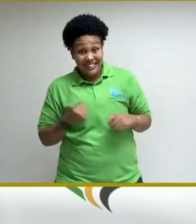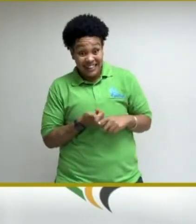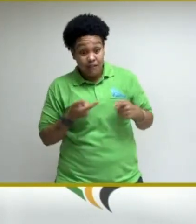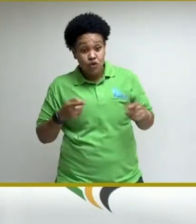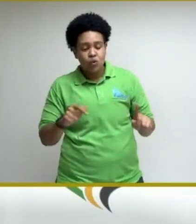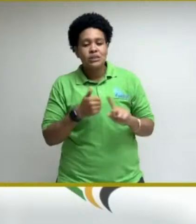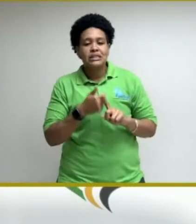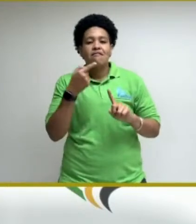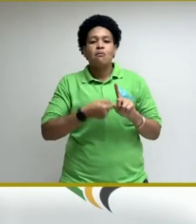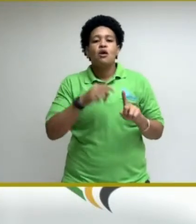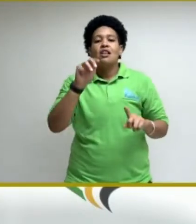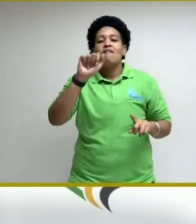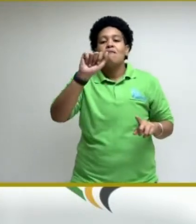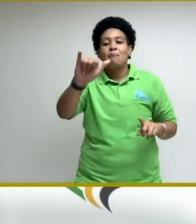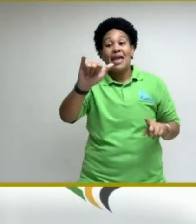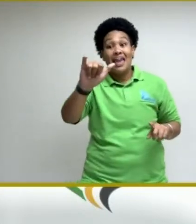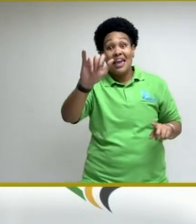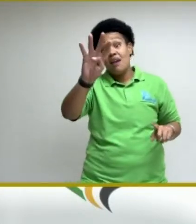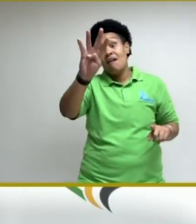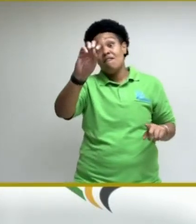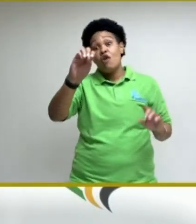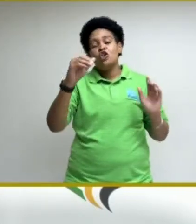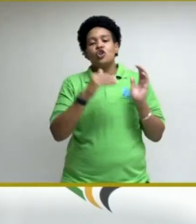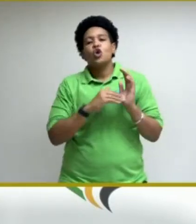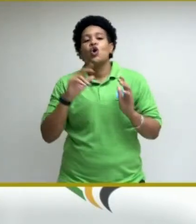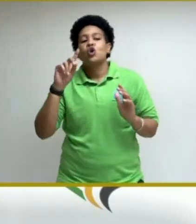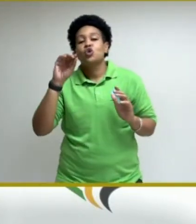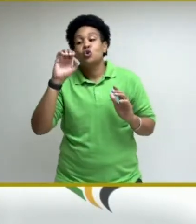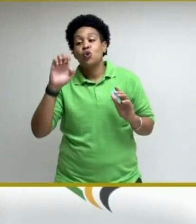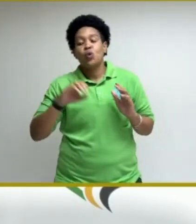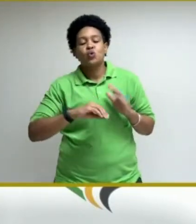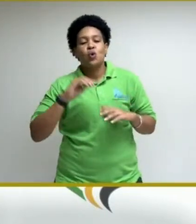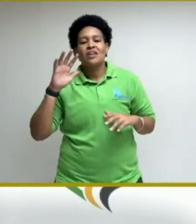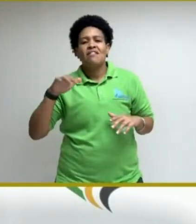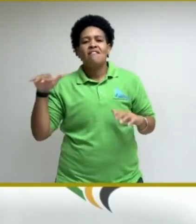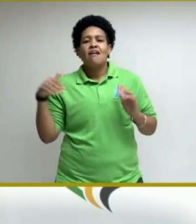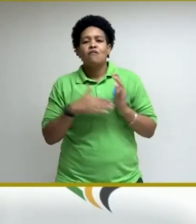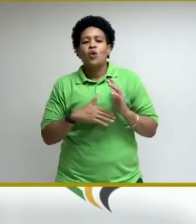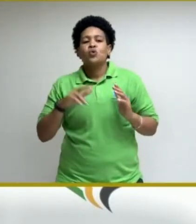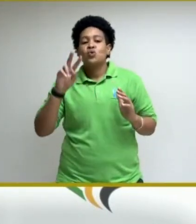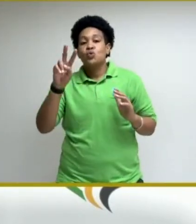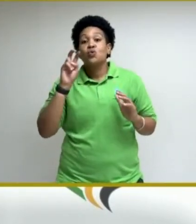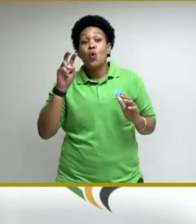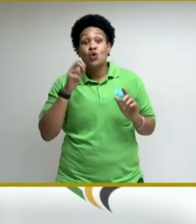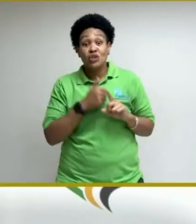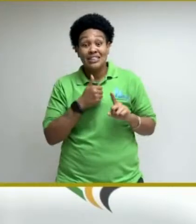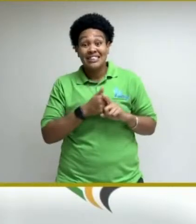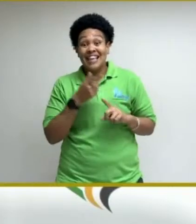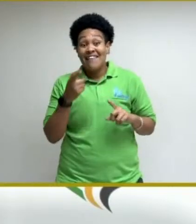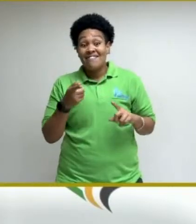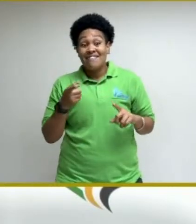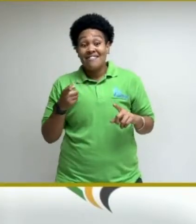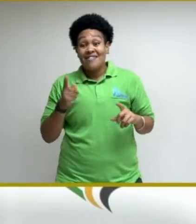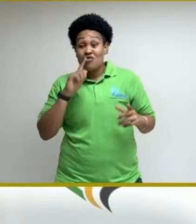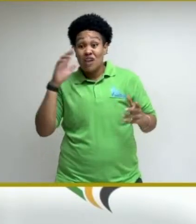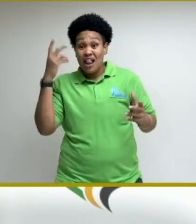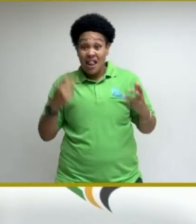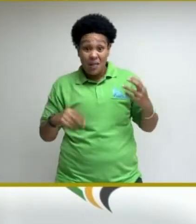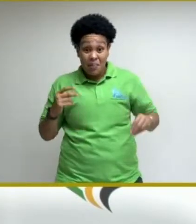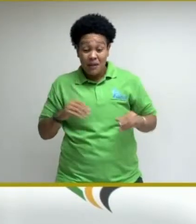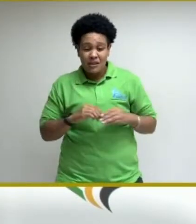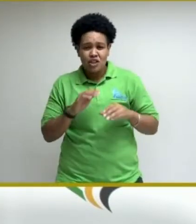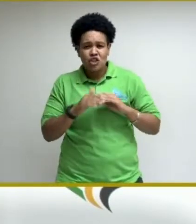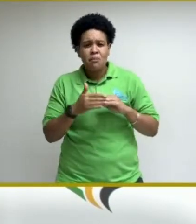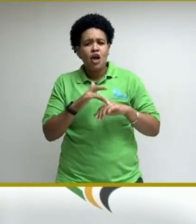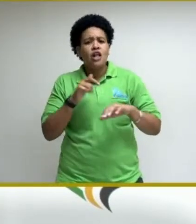the month of May. 40,000 doses of the 55,200 that arrived in the island earlier